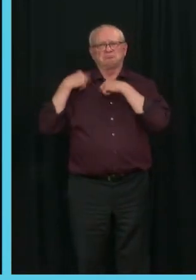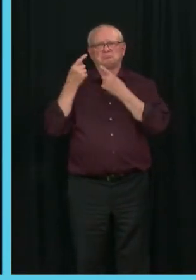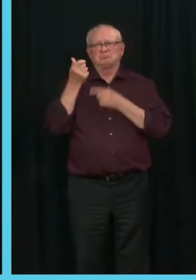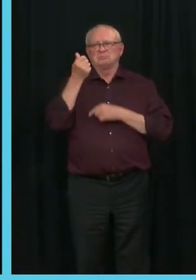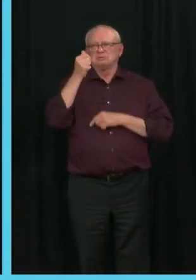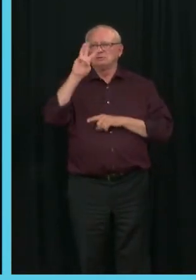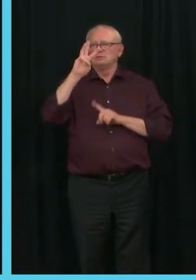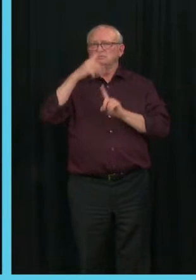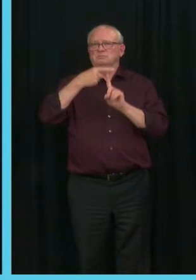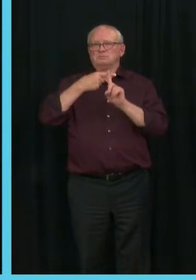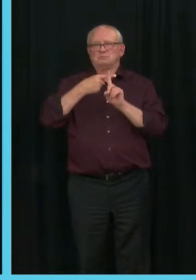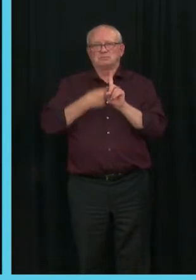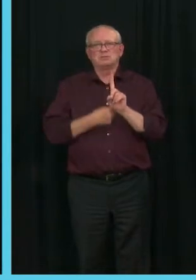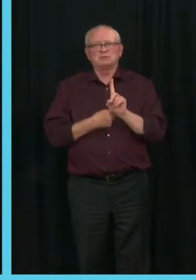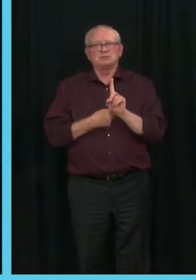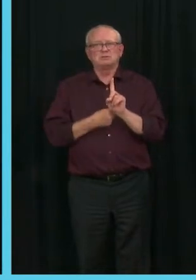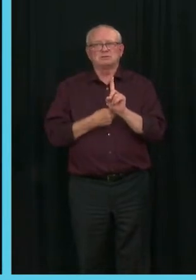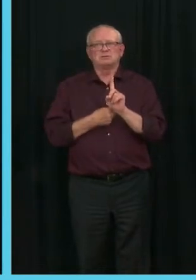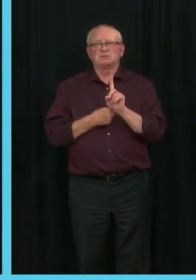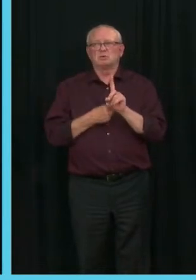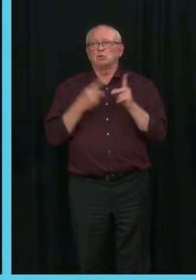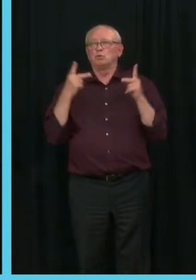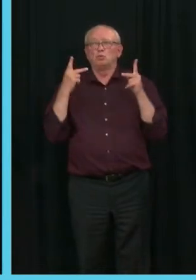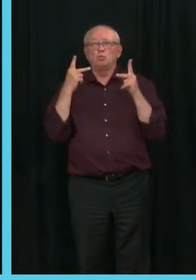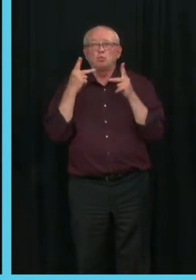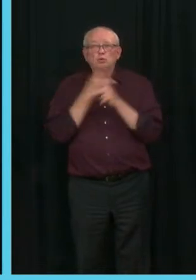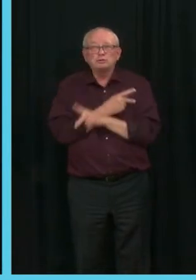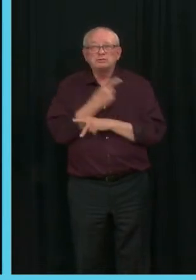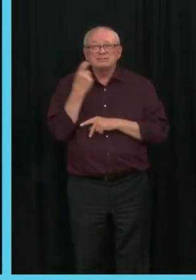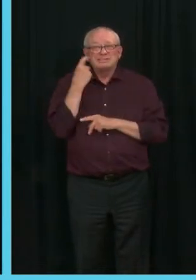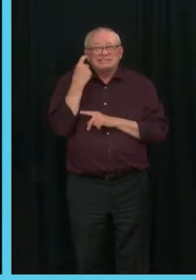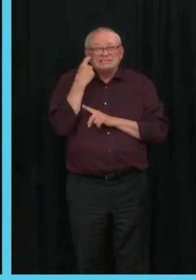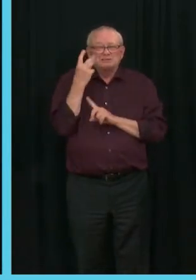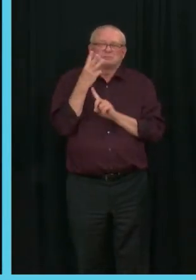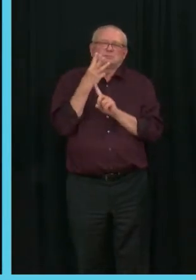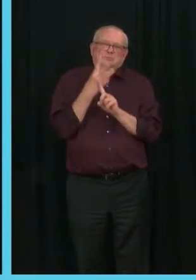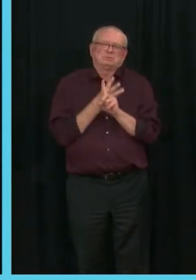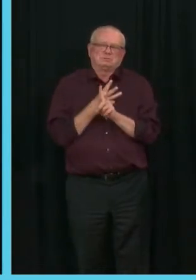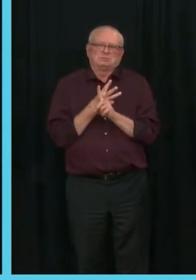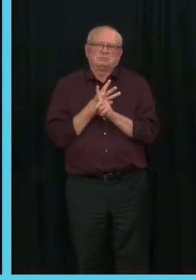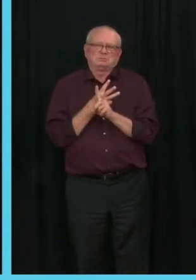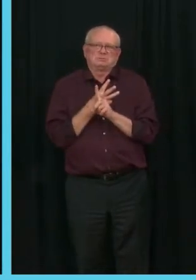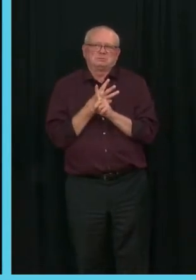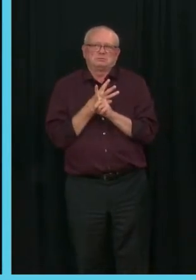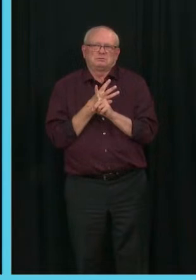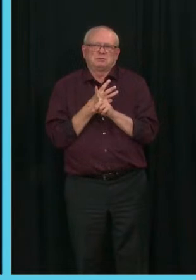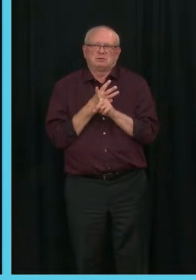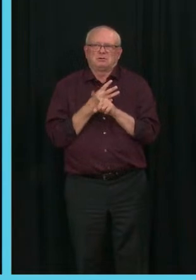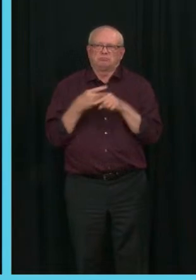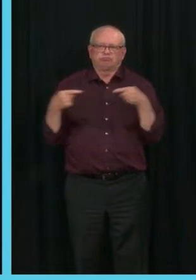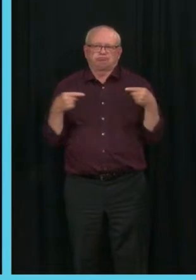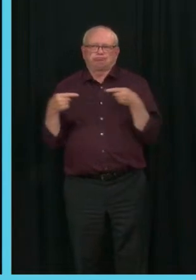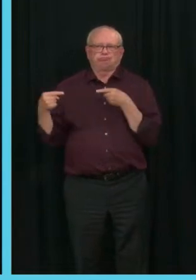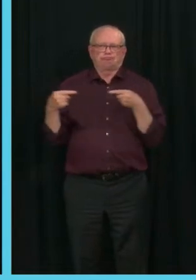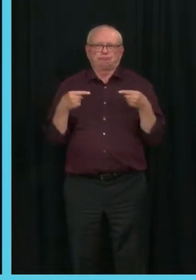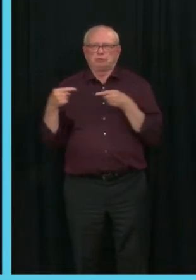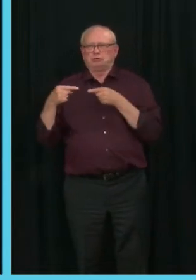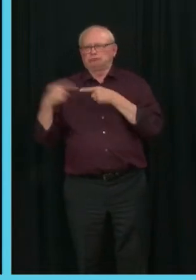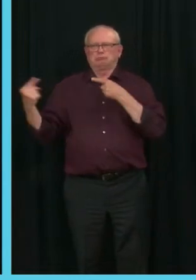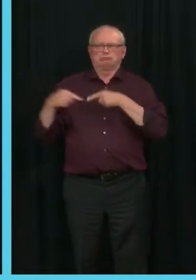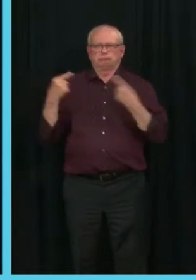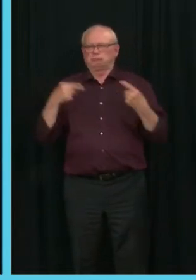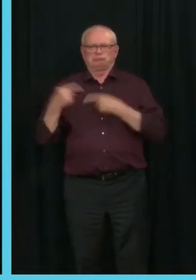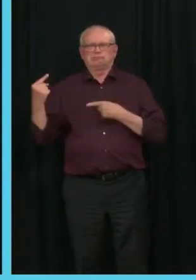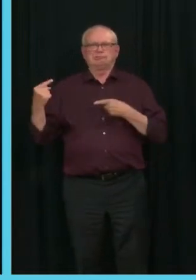COVID, the last 6 months in particular. And there's been some tension and disagreement. And at times